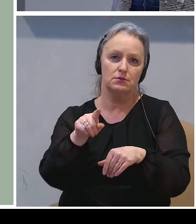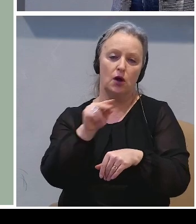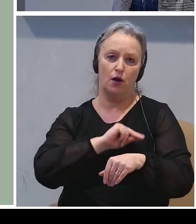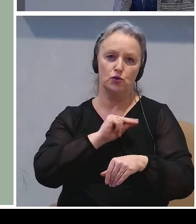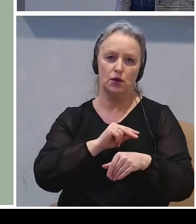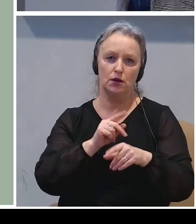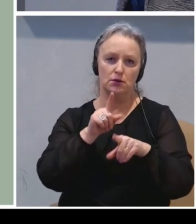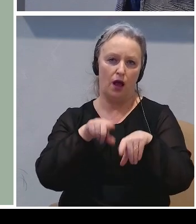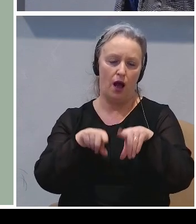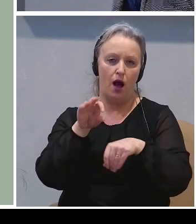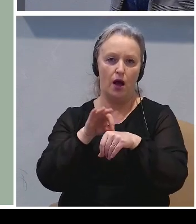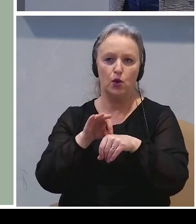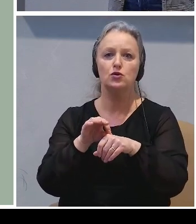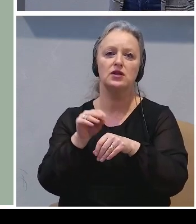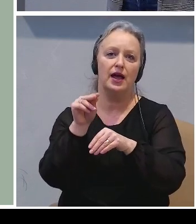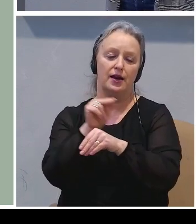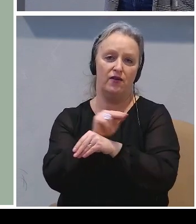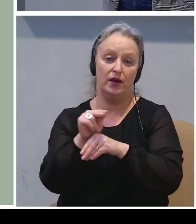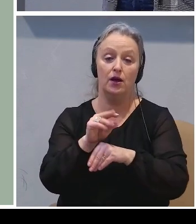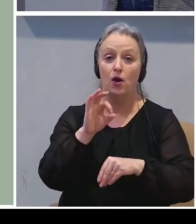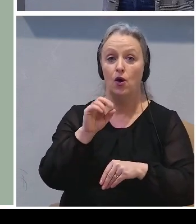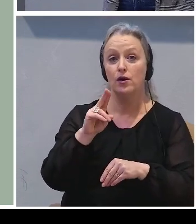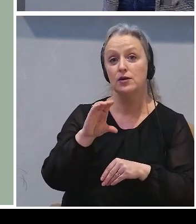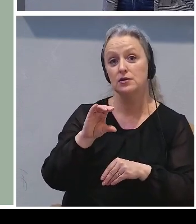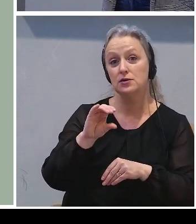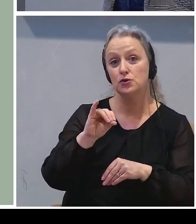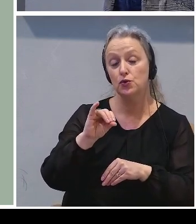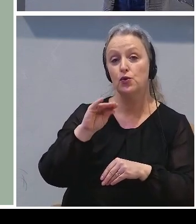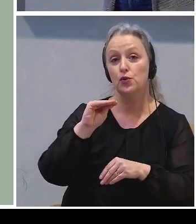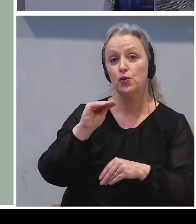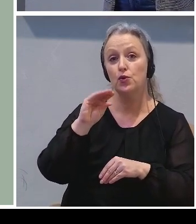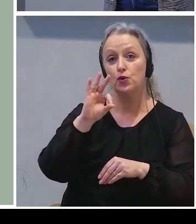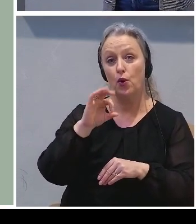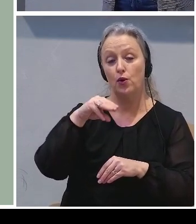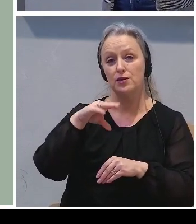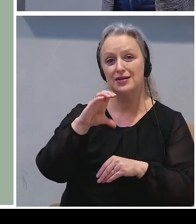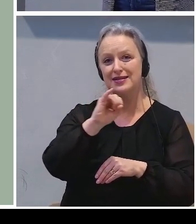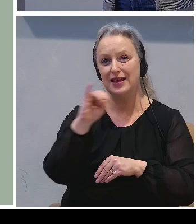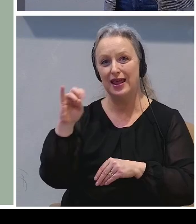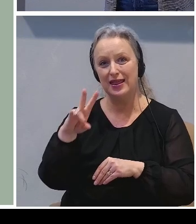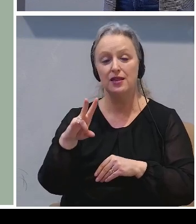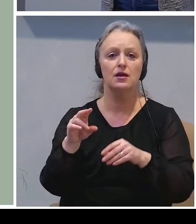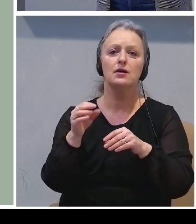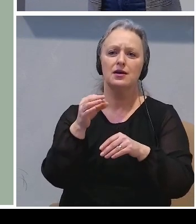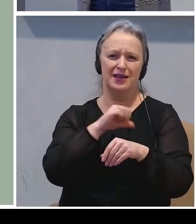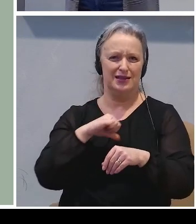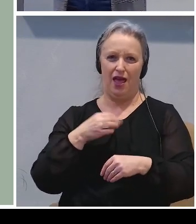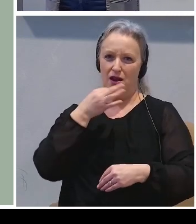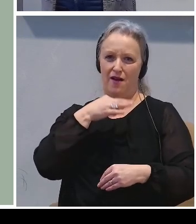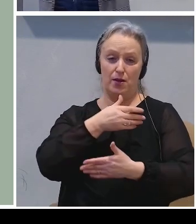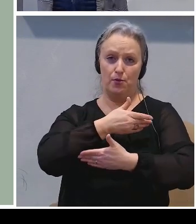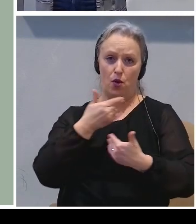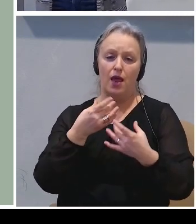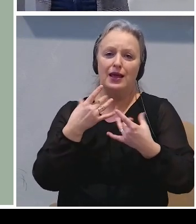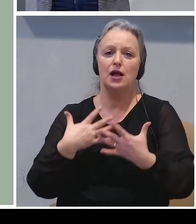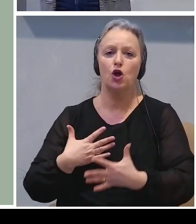a drug, it's a treatment, it's the comparison of two procedures. And this is something also that commercial sponsors